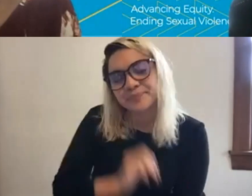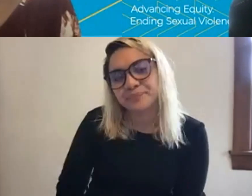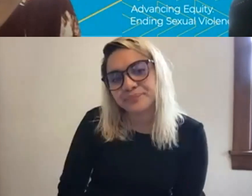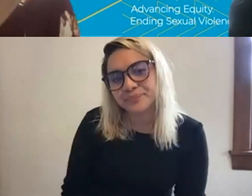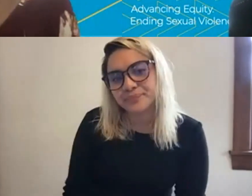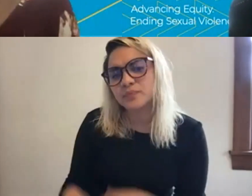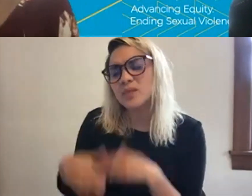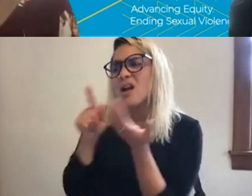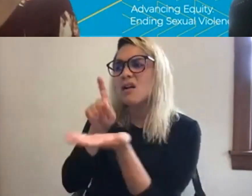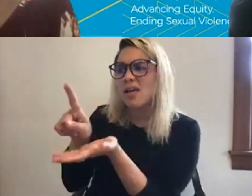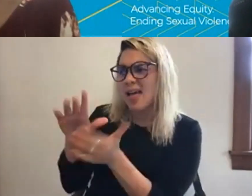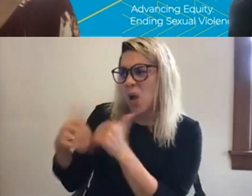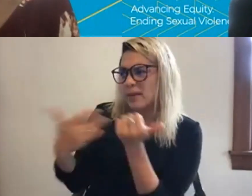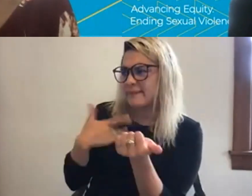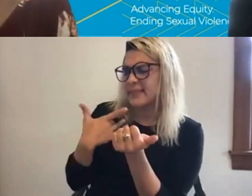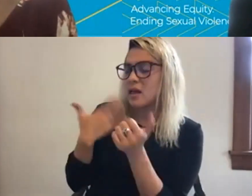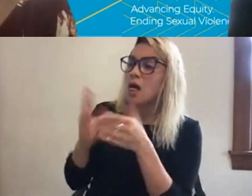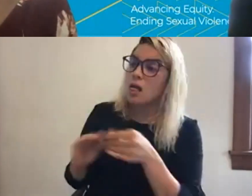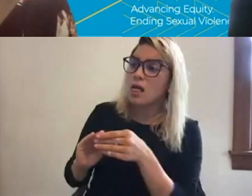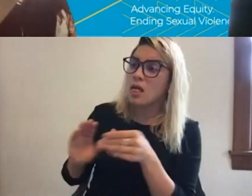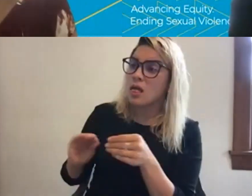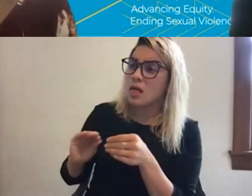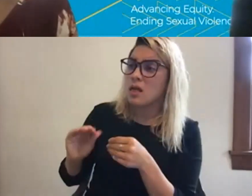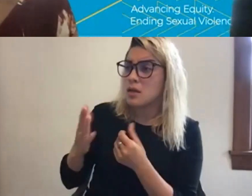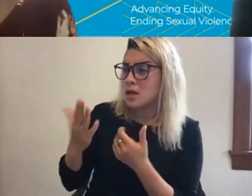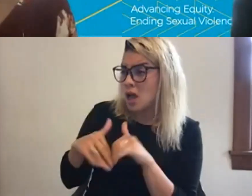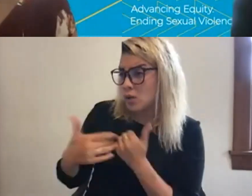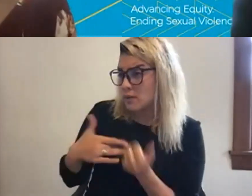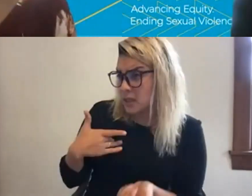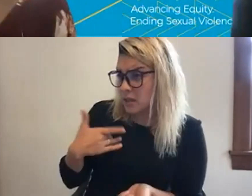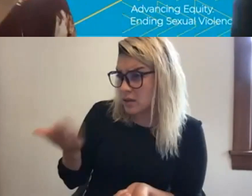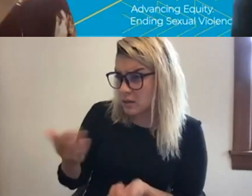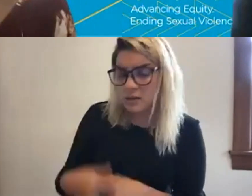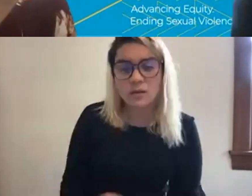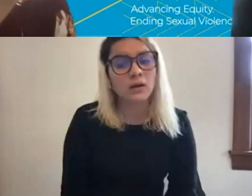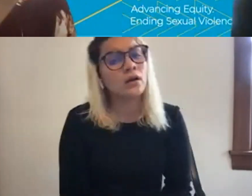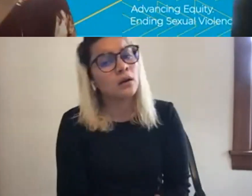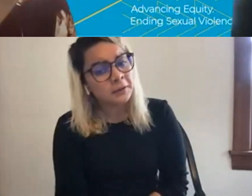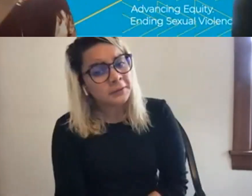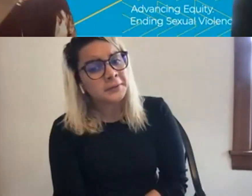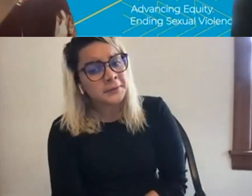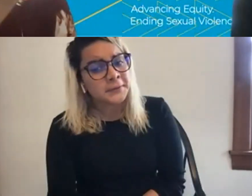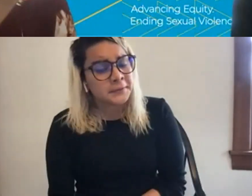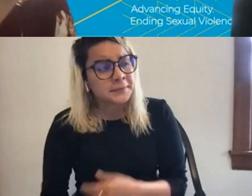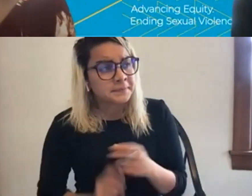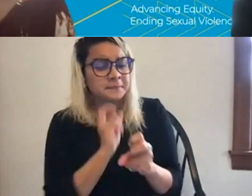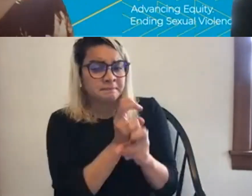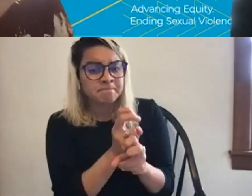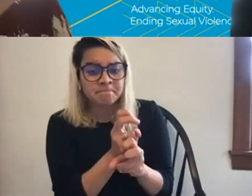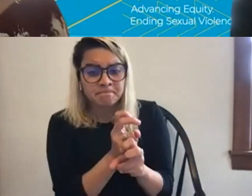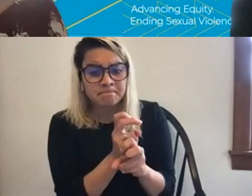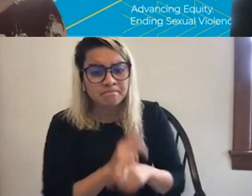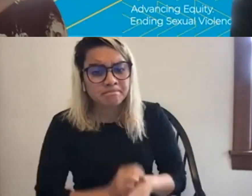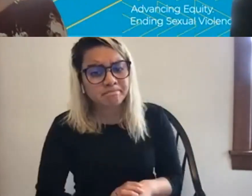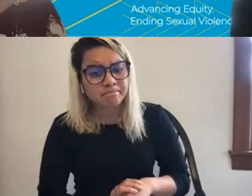feel after telling your story? Oh, well, it's hard, you know, it's hard to